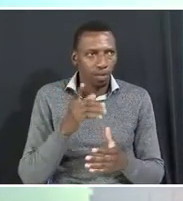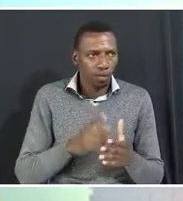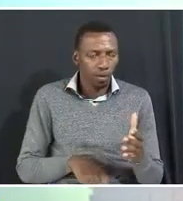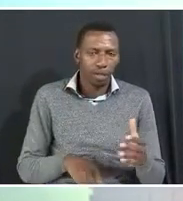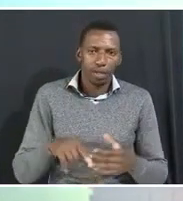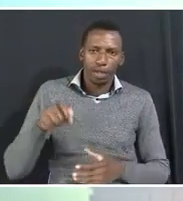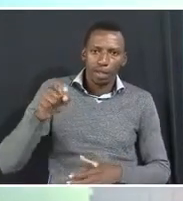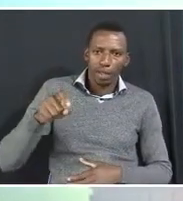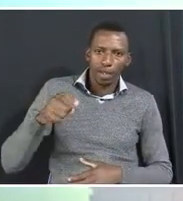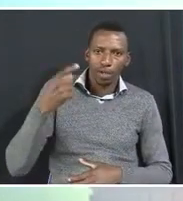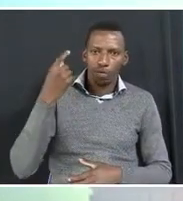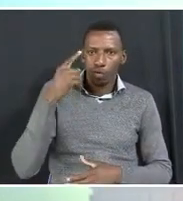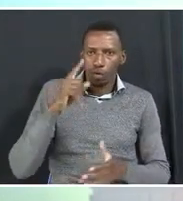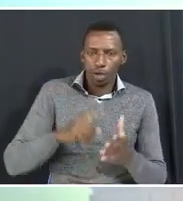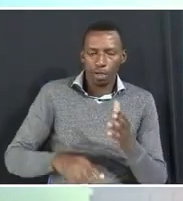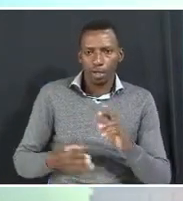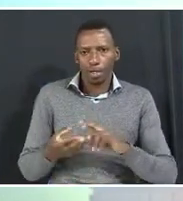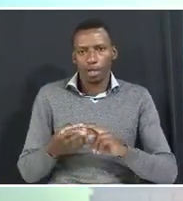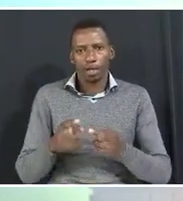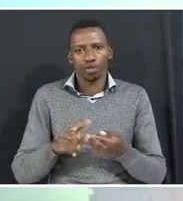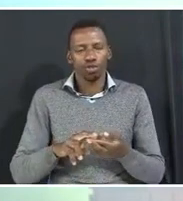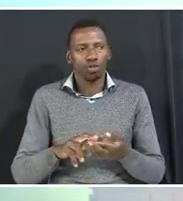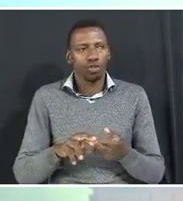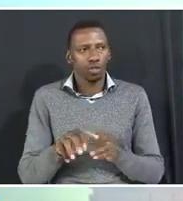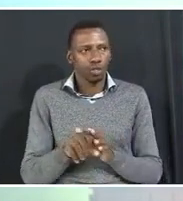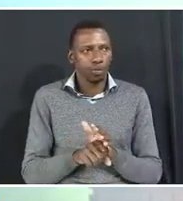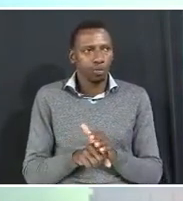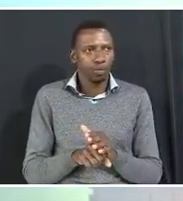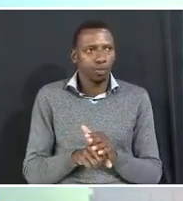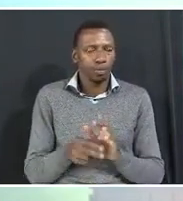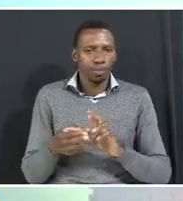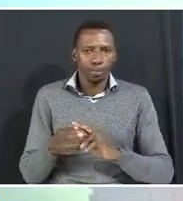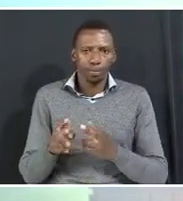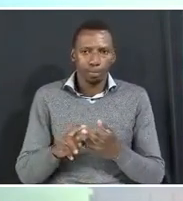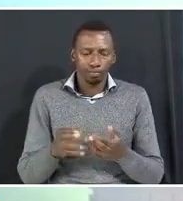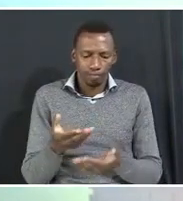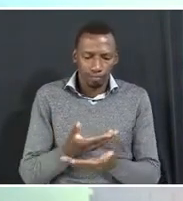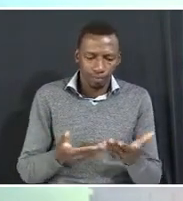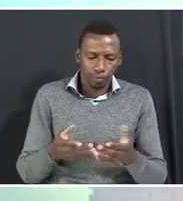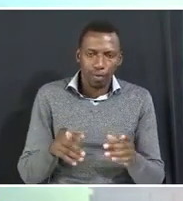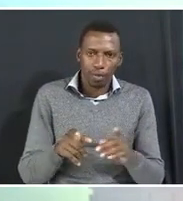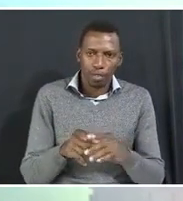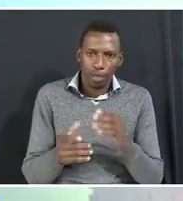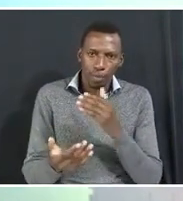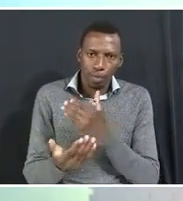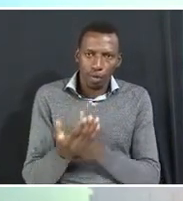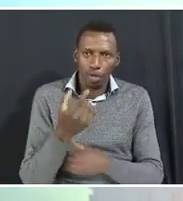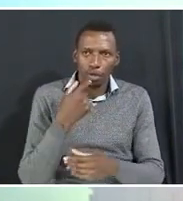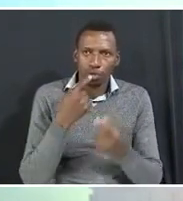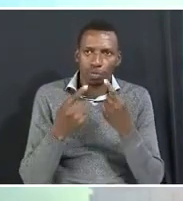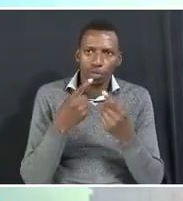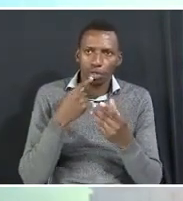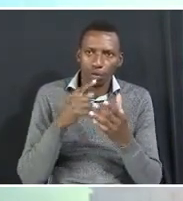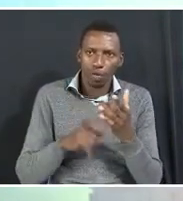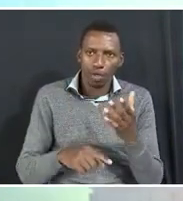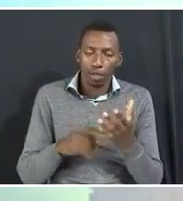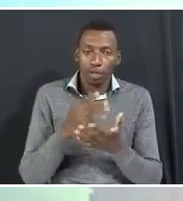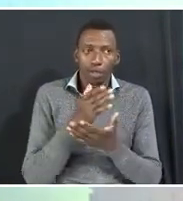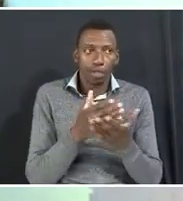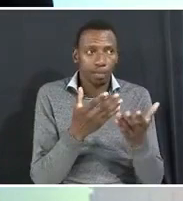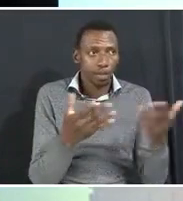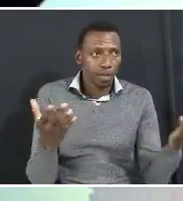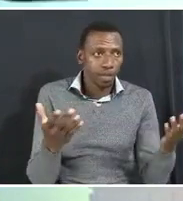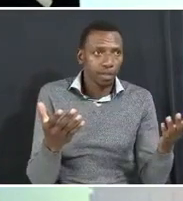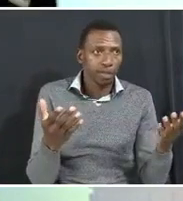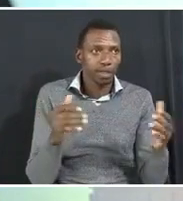need of relationships. Relationships. As we spoke in the morning, some of this community things are not